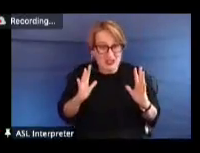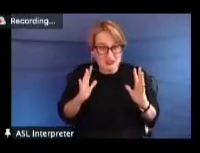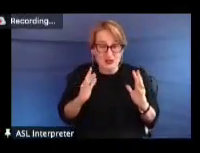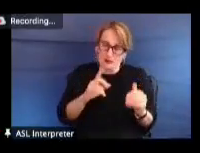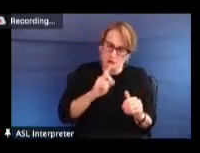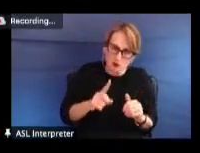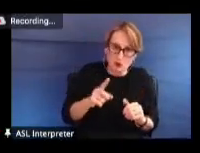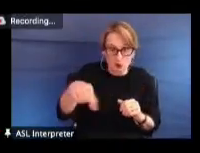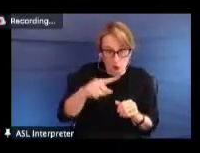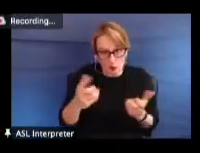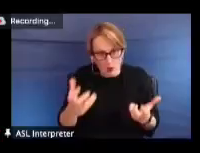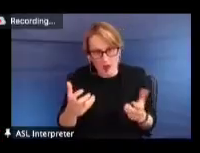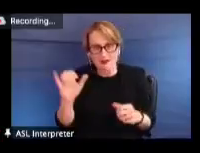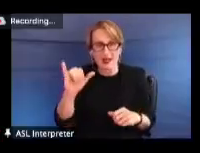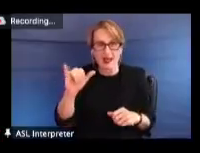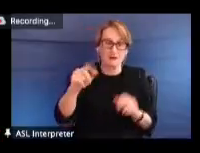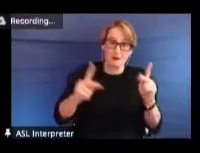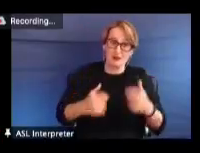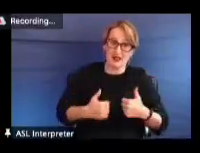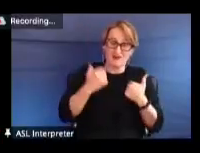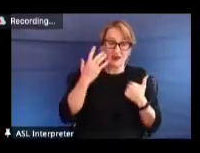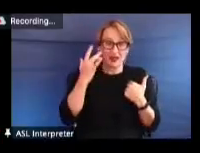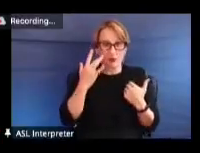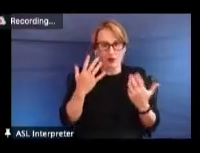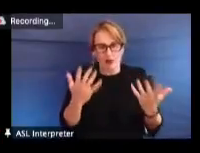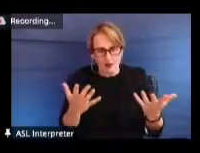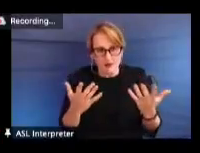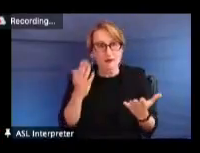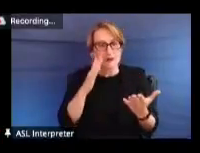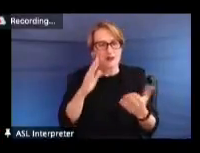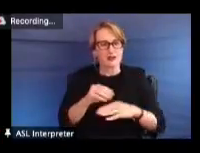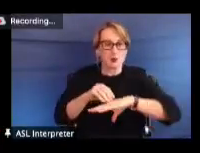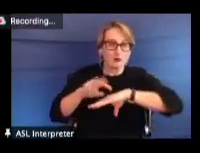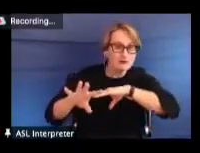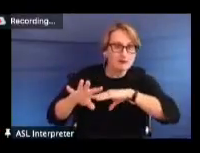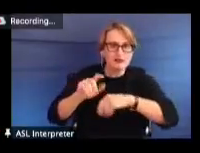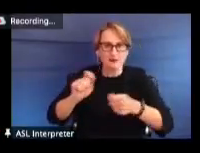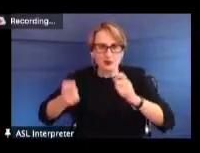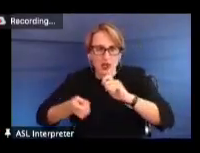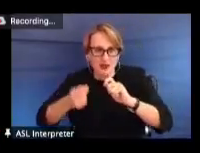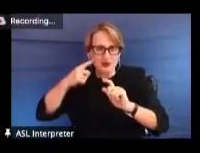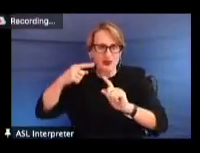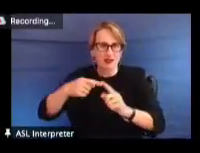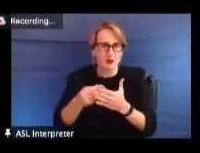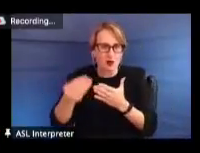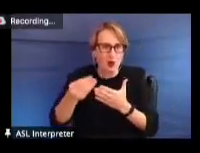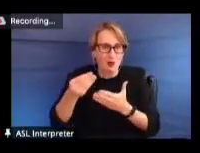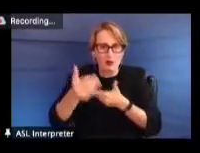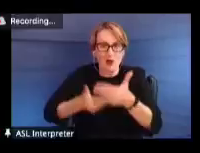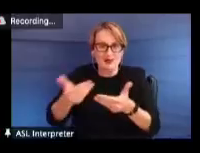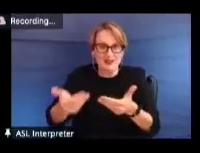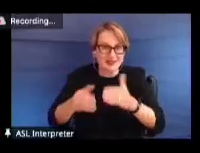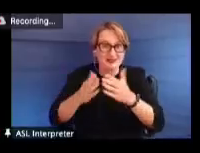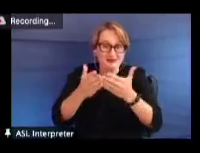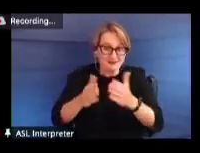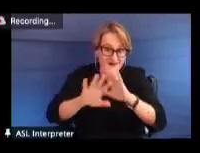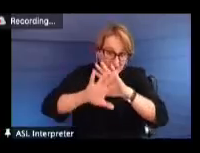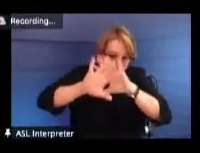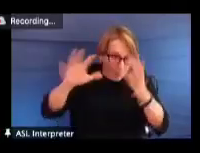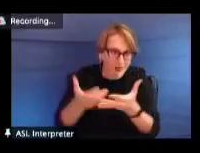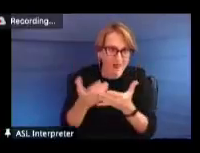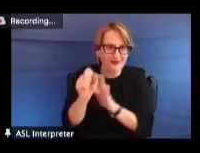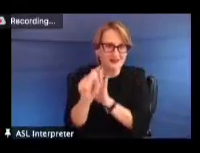would have liked, but maybe this will spark some change in the procurement processes statewide. Who knows?